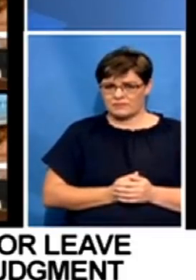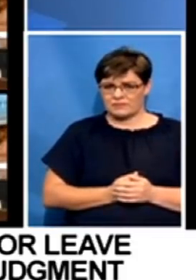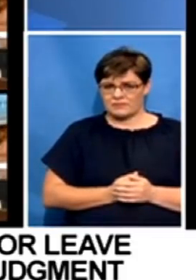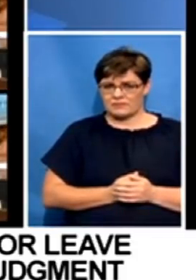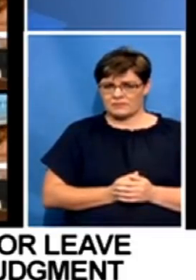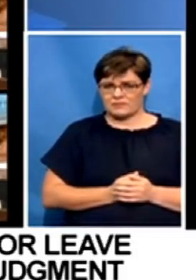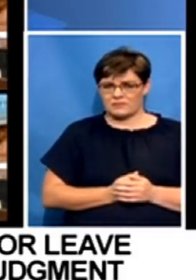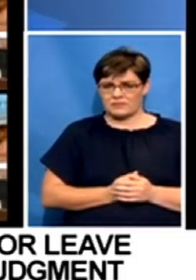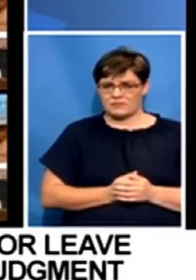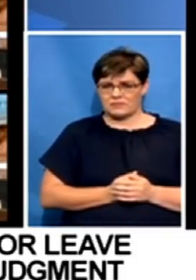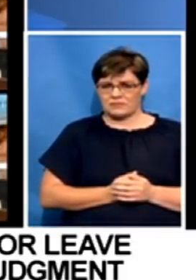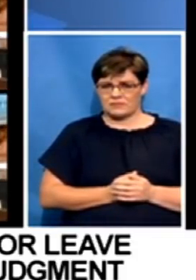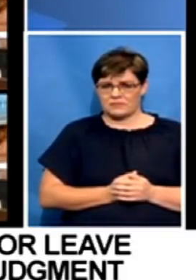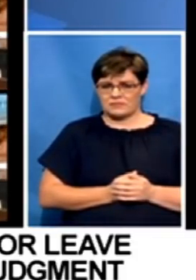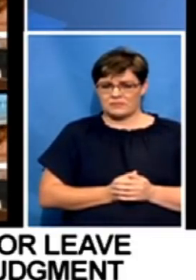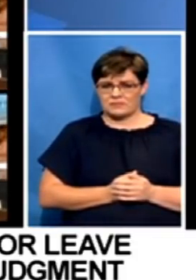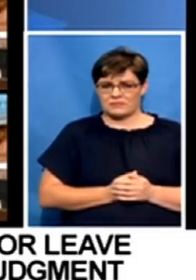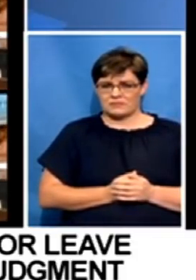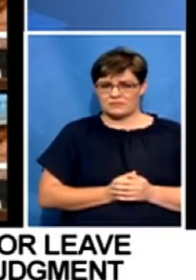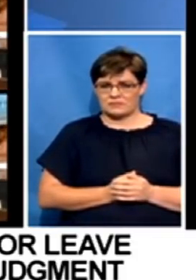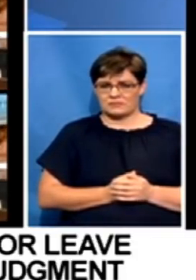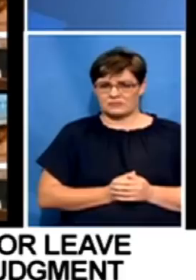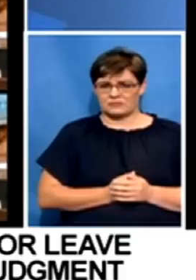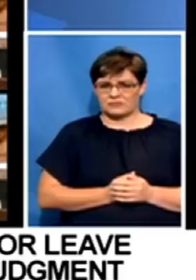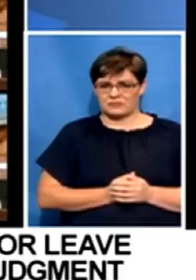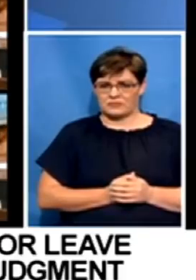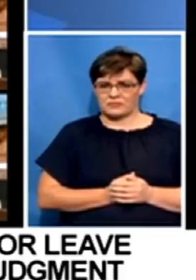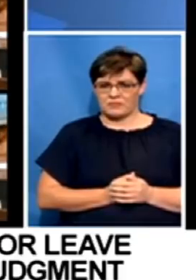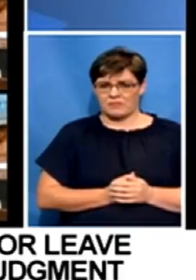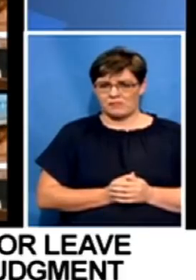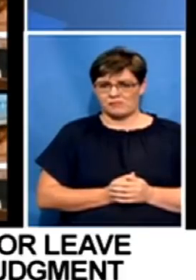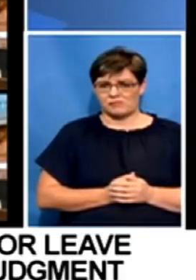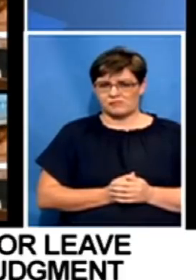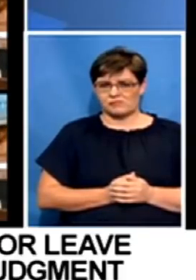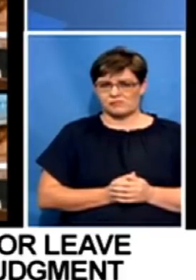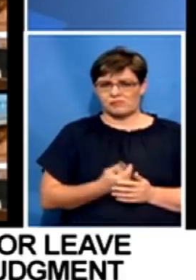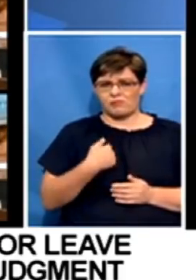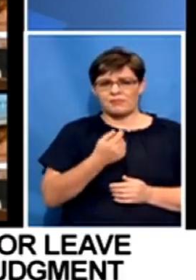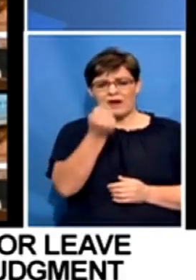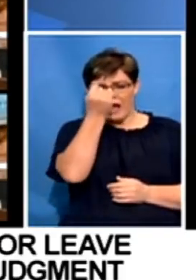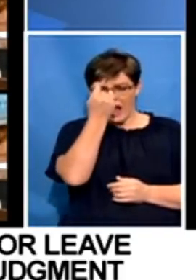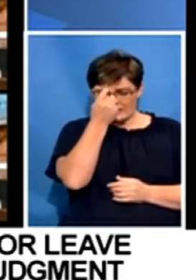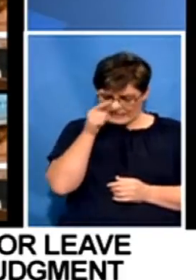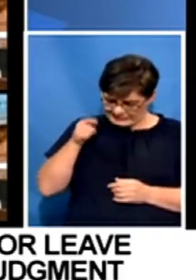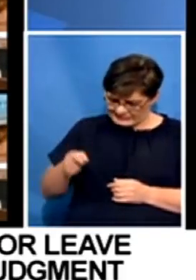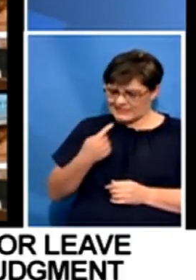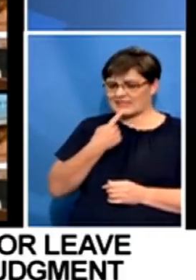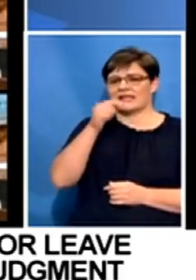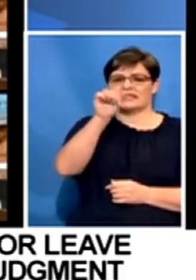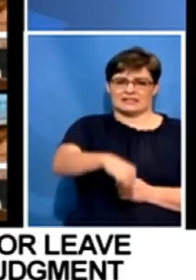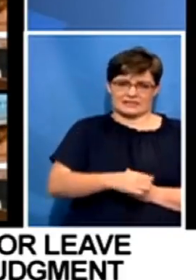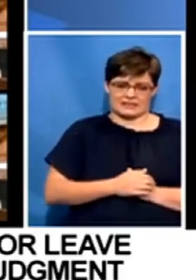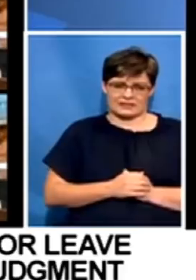Justice Jafta, I understand what Justice Jafta is saying, and I'm aware of the test and the court and the